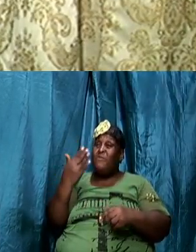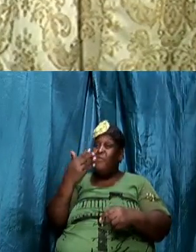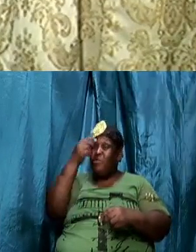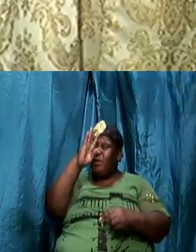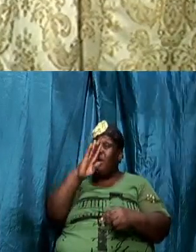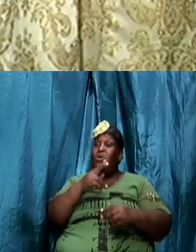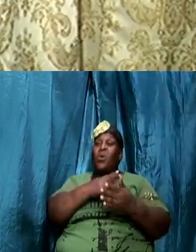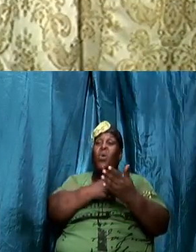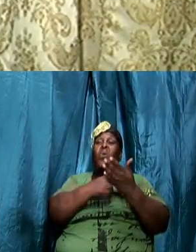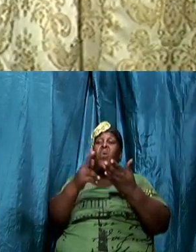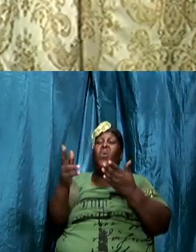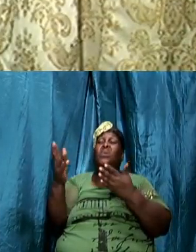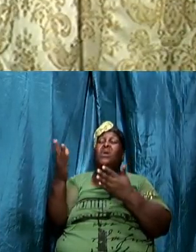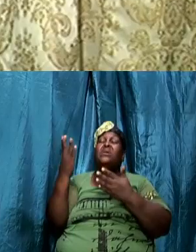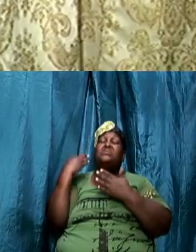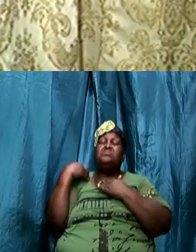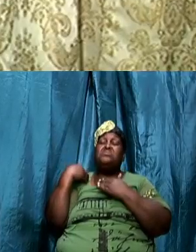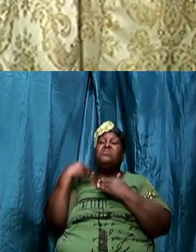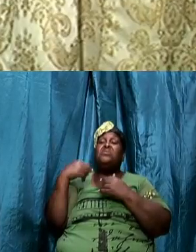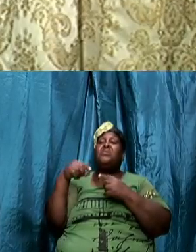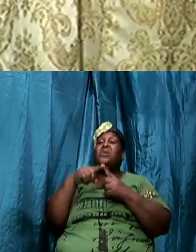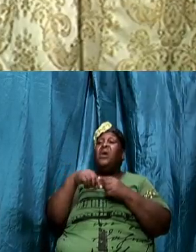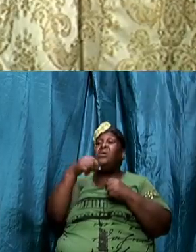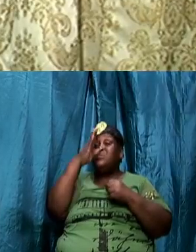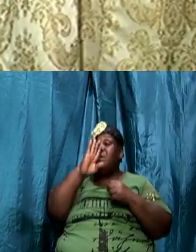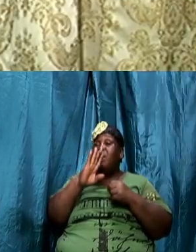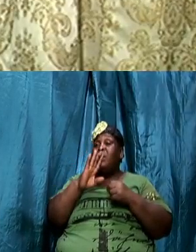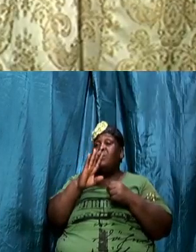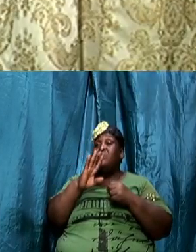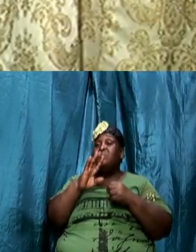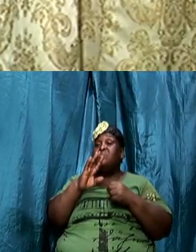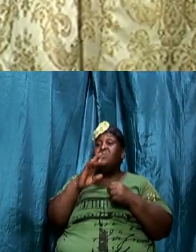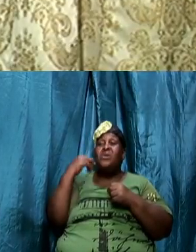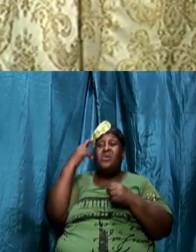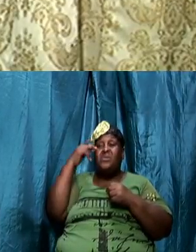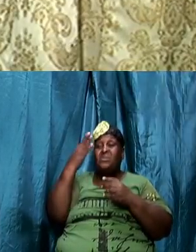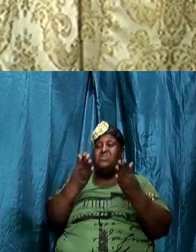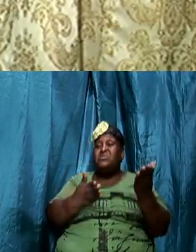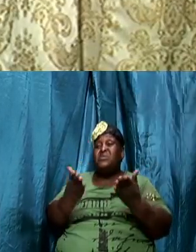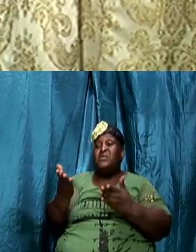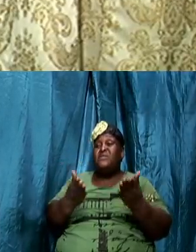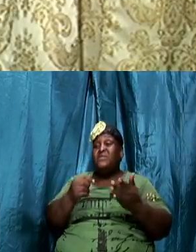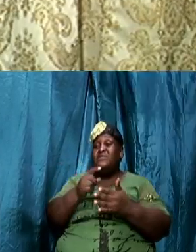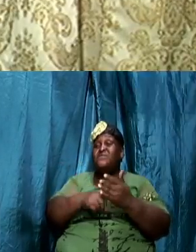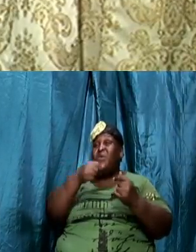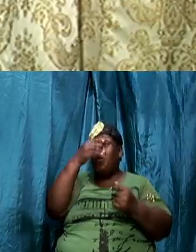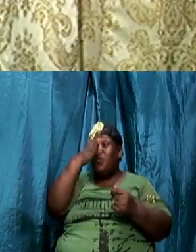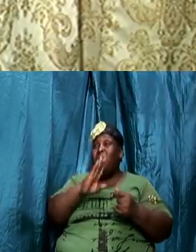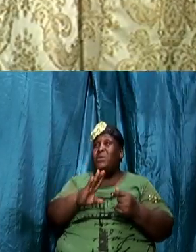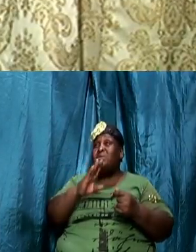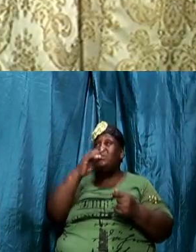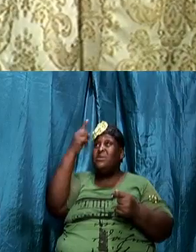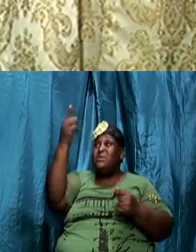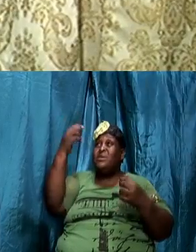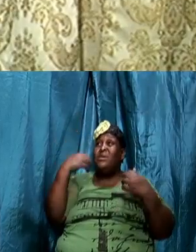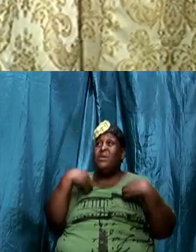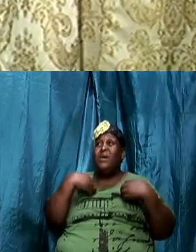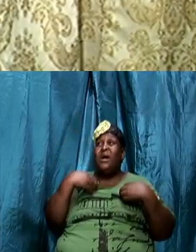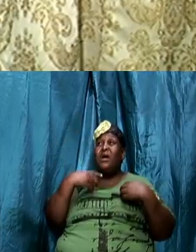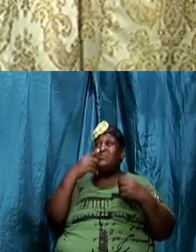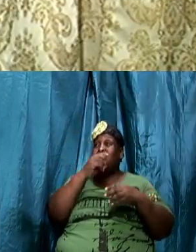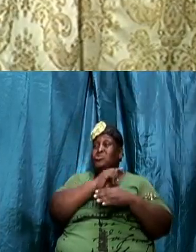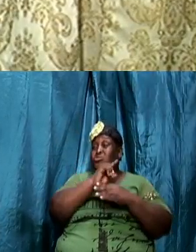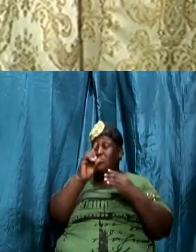and acceptable unto God, which is our reasonable service, for what He has done and for who He is. It